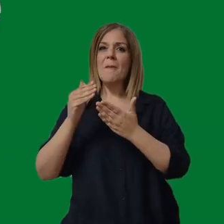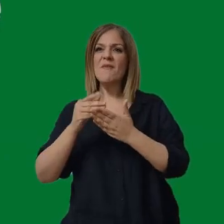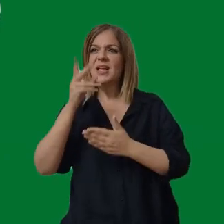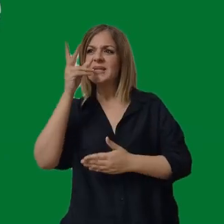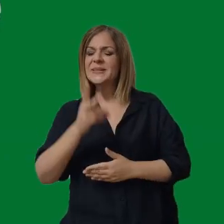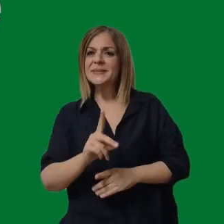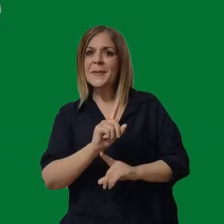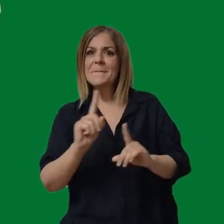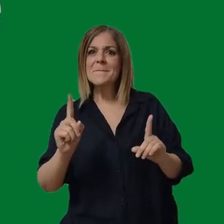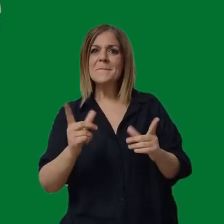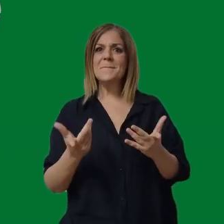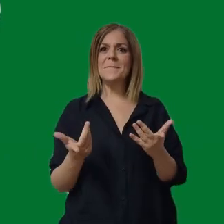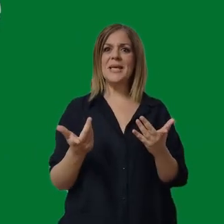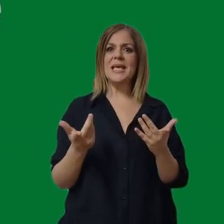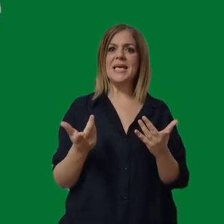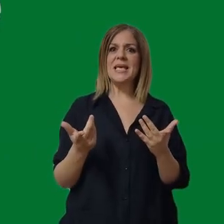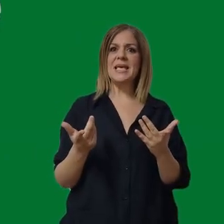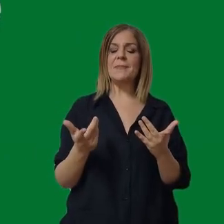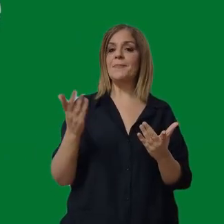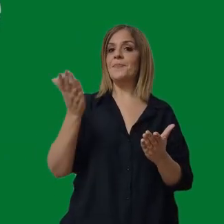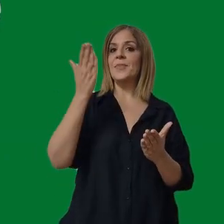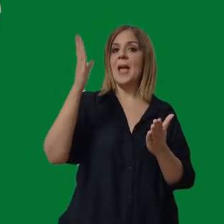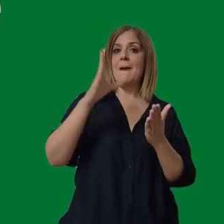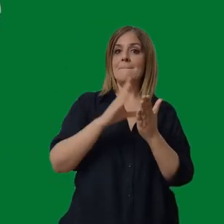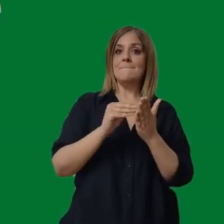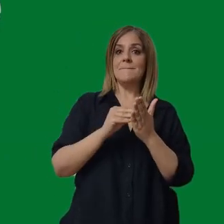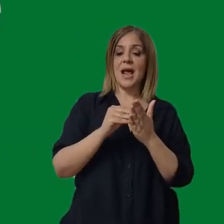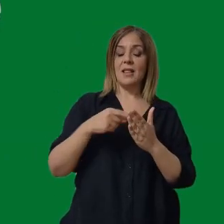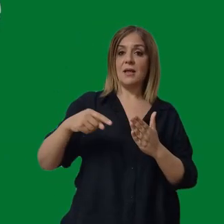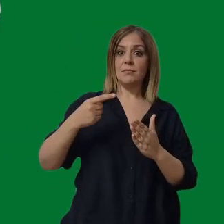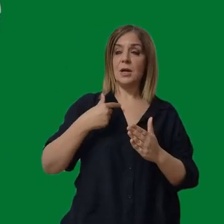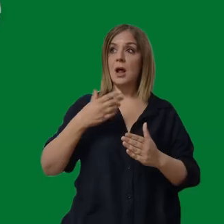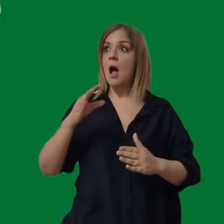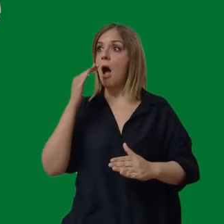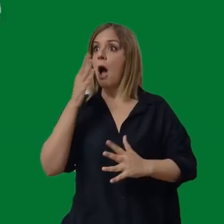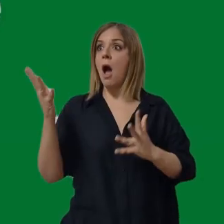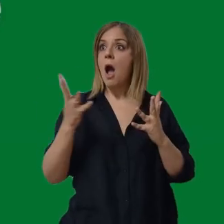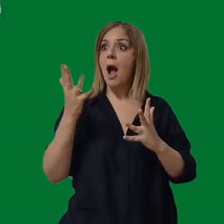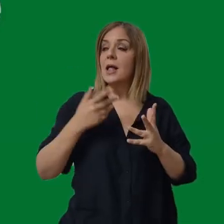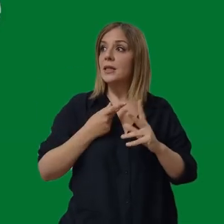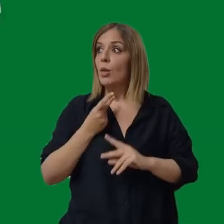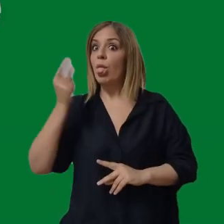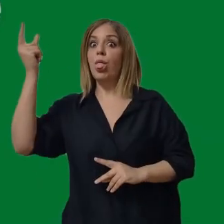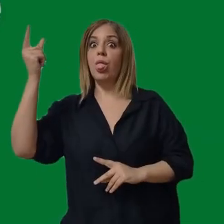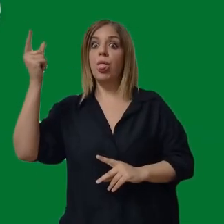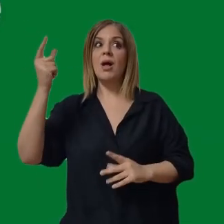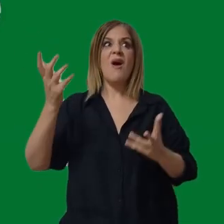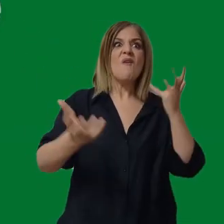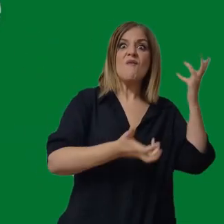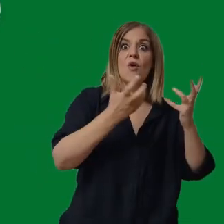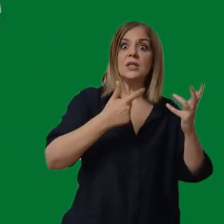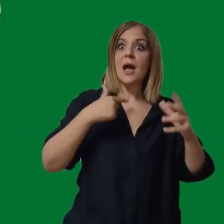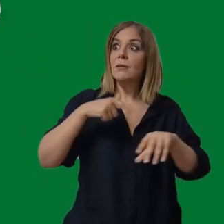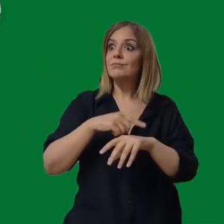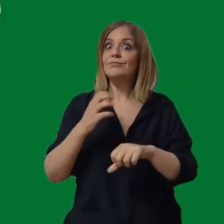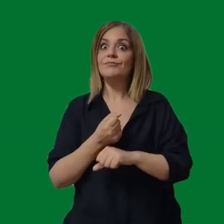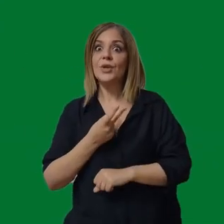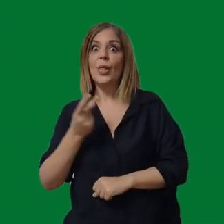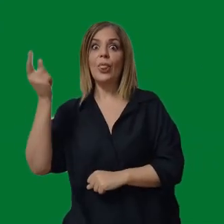risks or, for example, in case of emergency, to escape from a